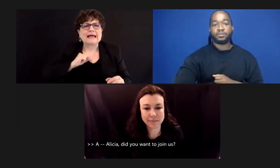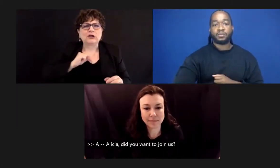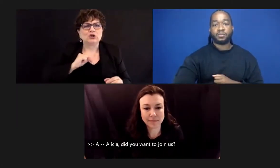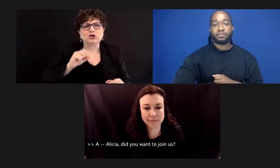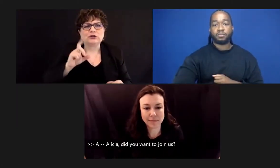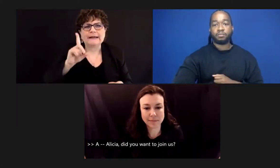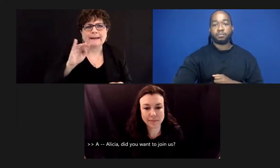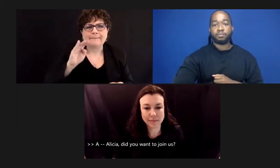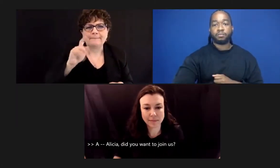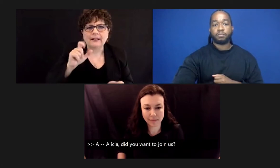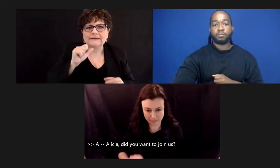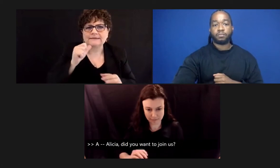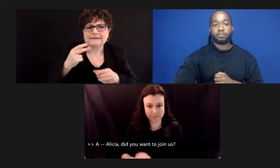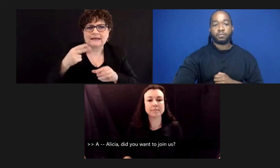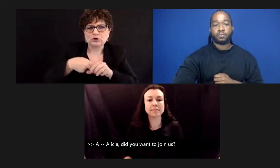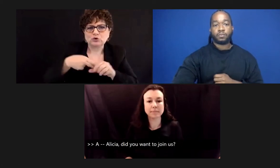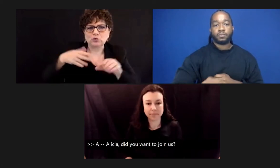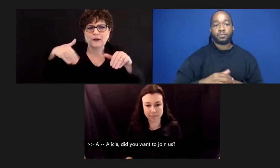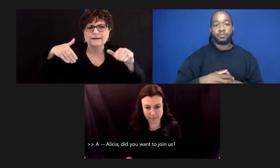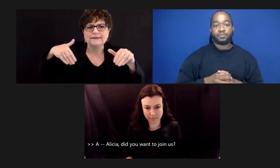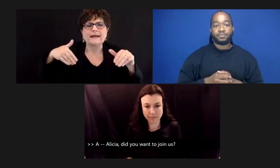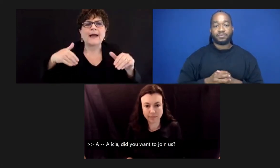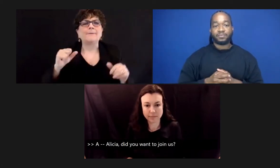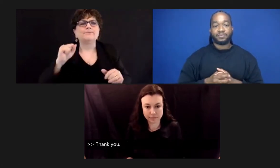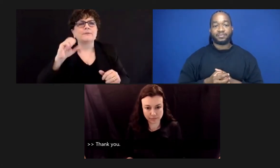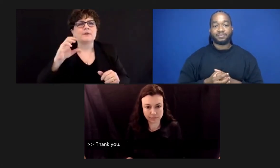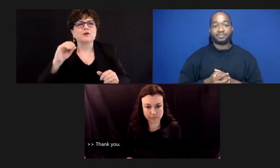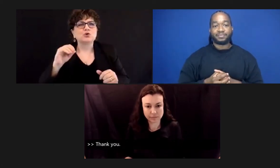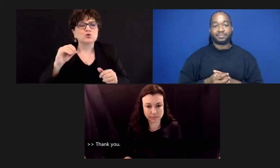Thank you. It looks like